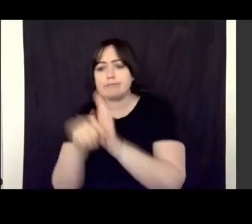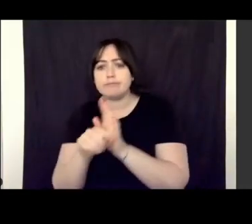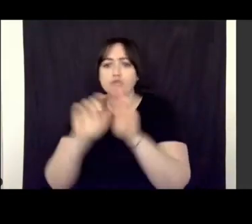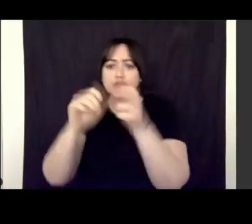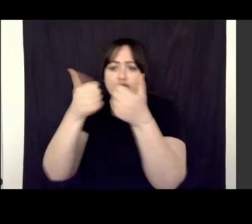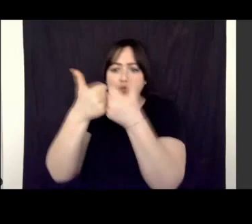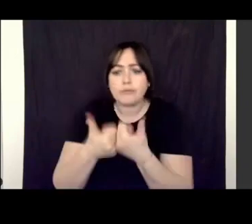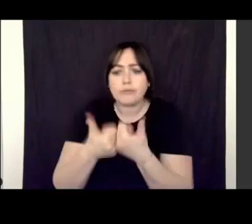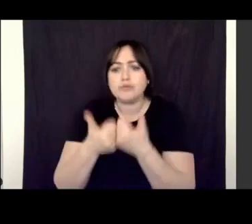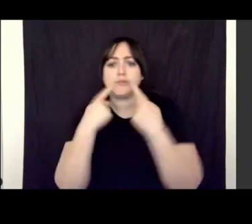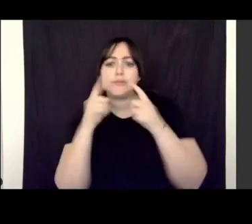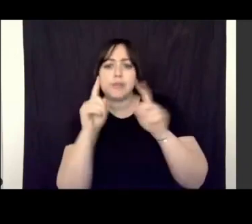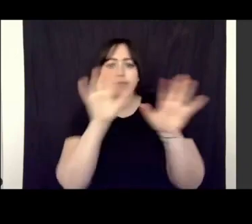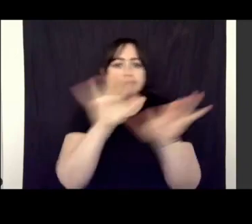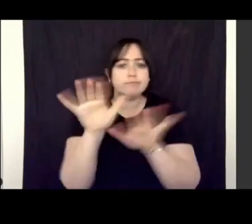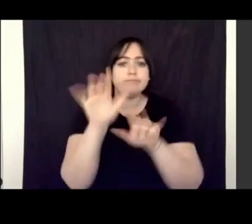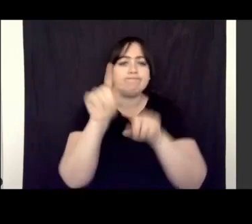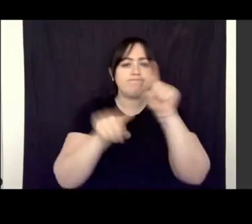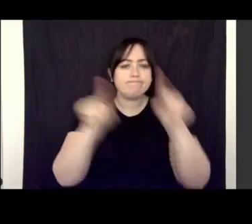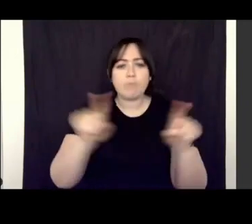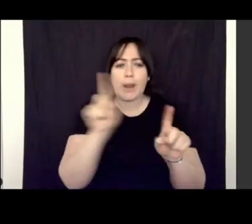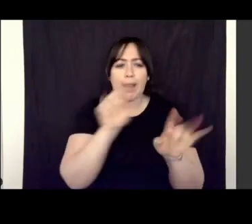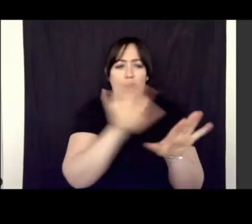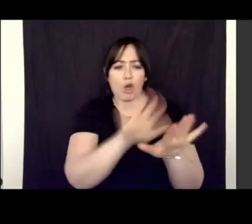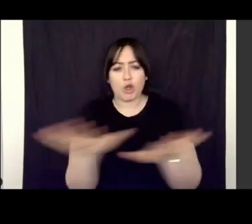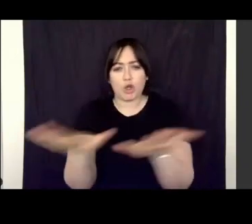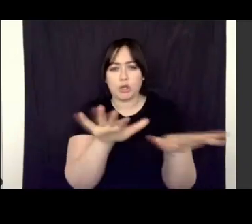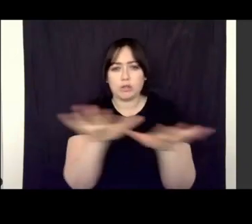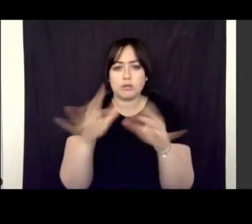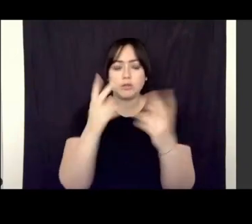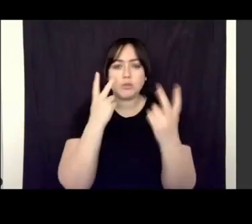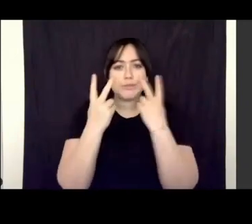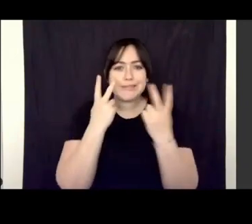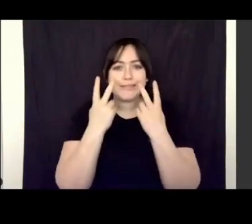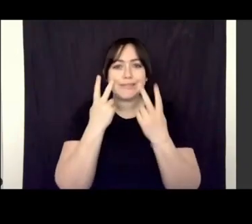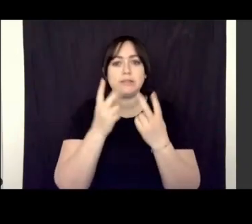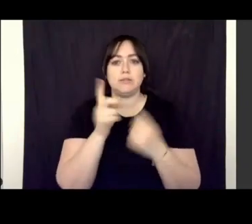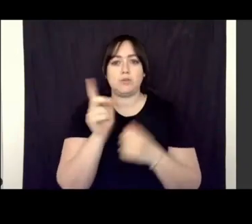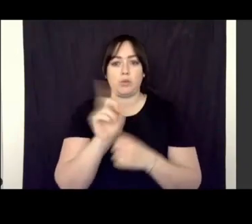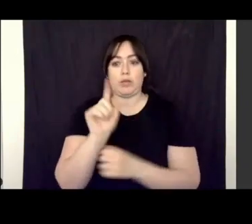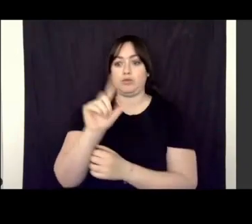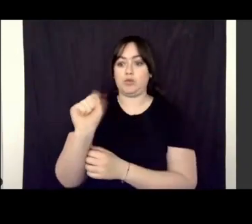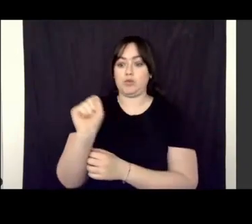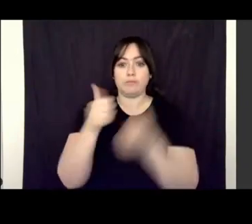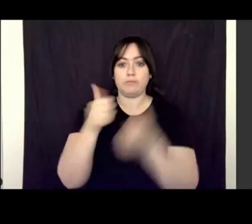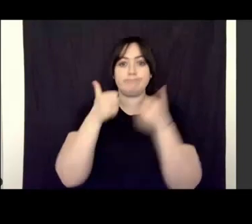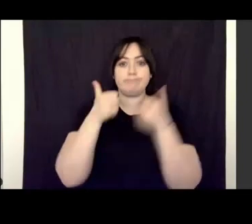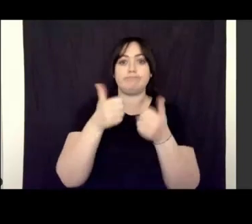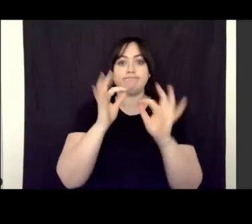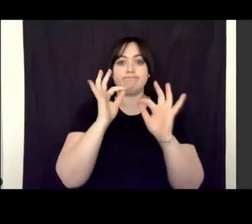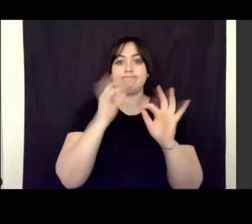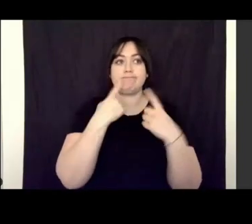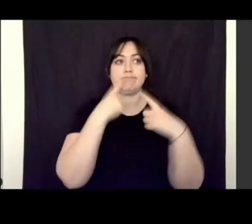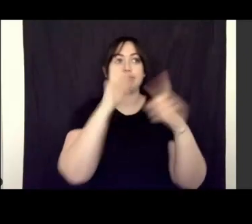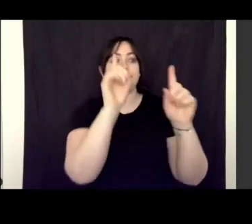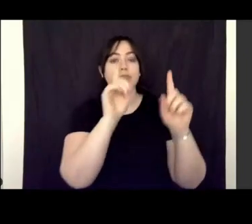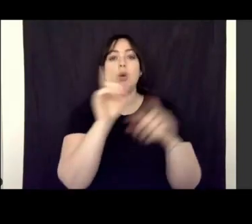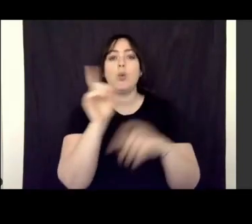collecting data using the tools, and where they maybe fell short, and where they and